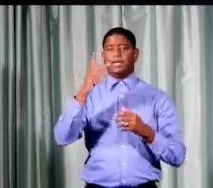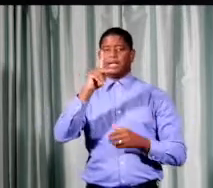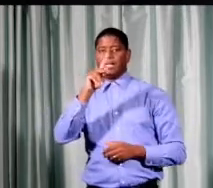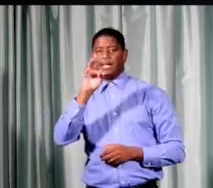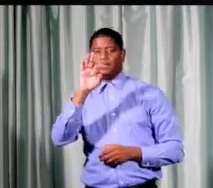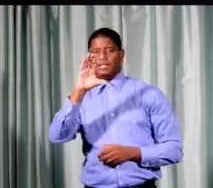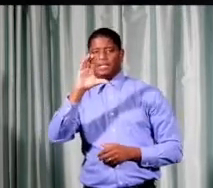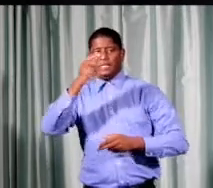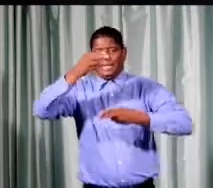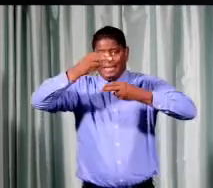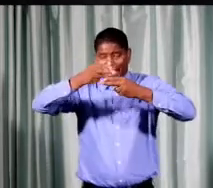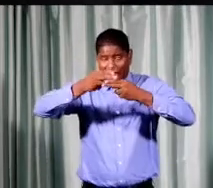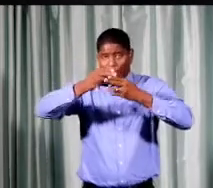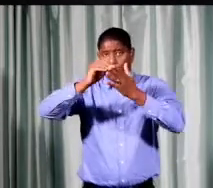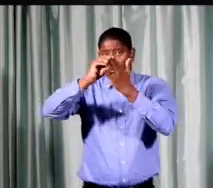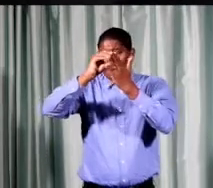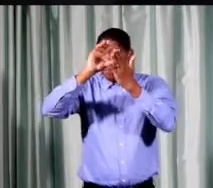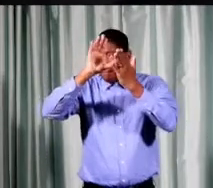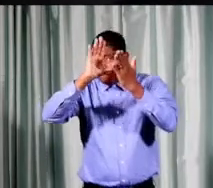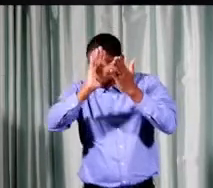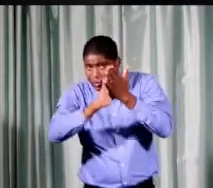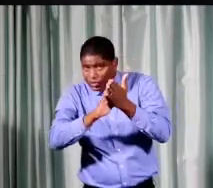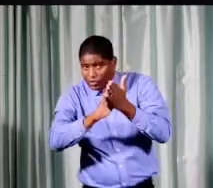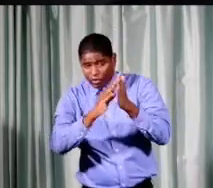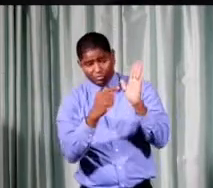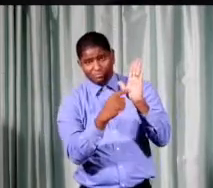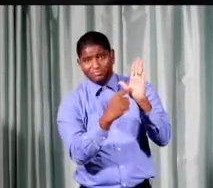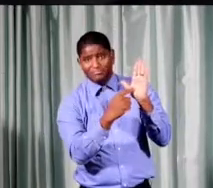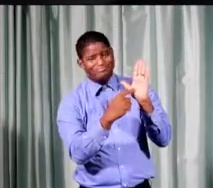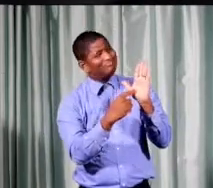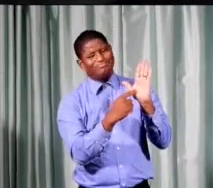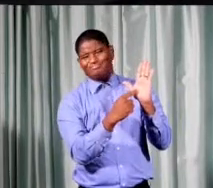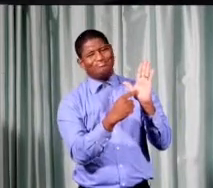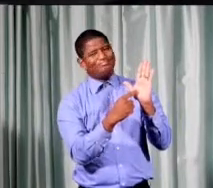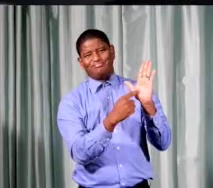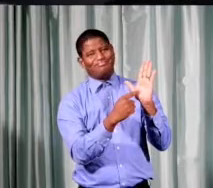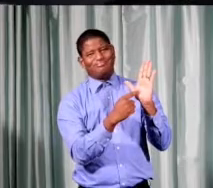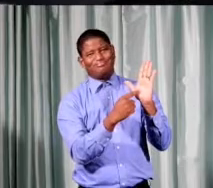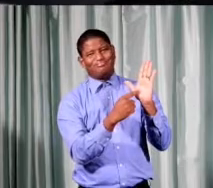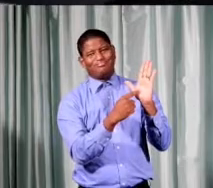financials. What's the value of Coca-Cola's brand?